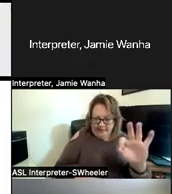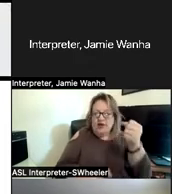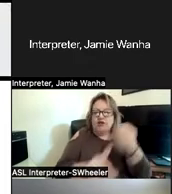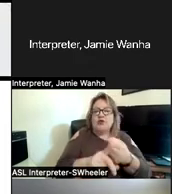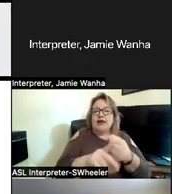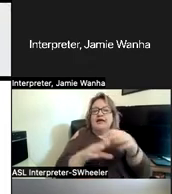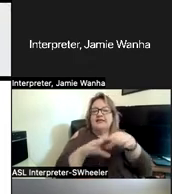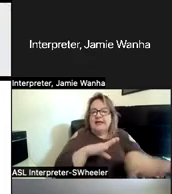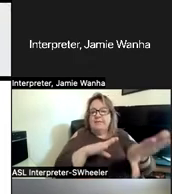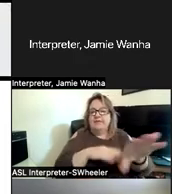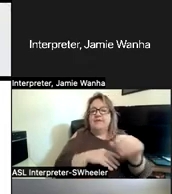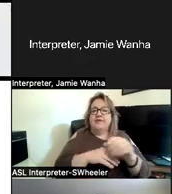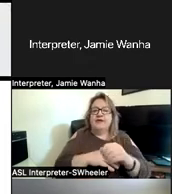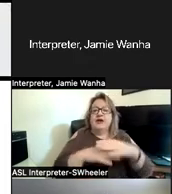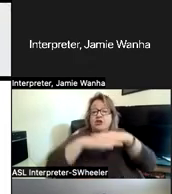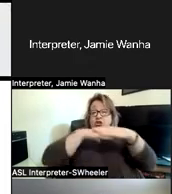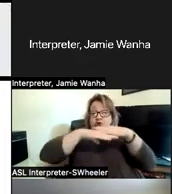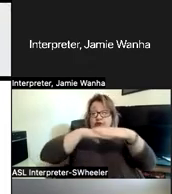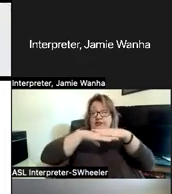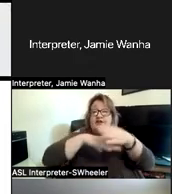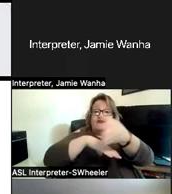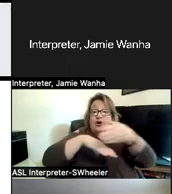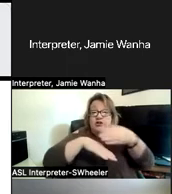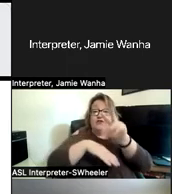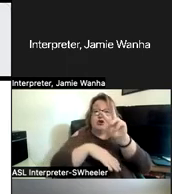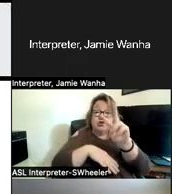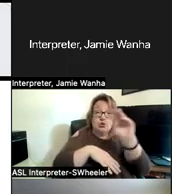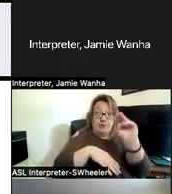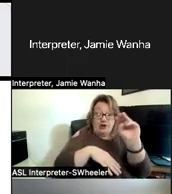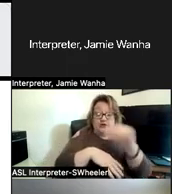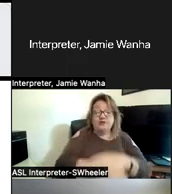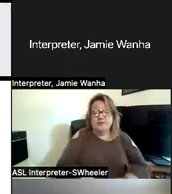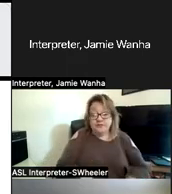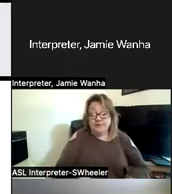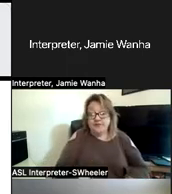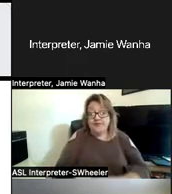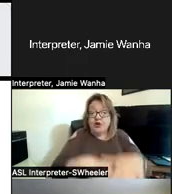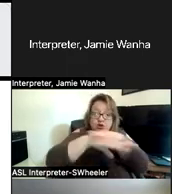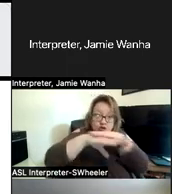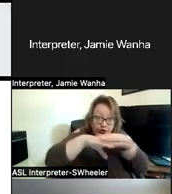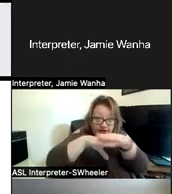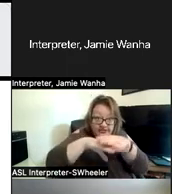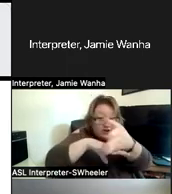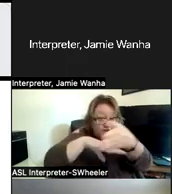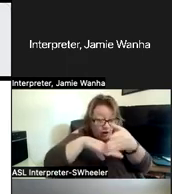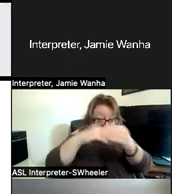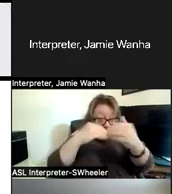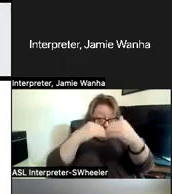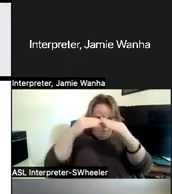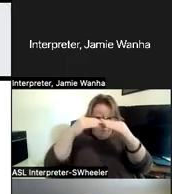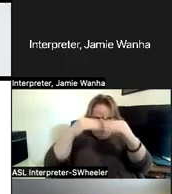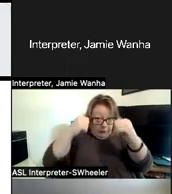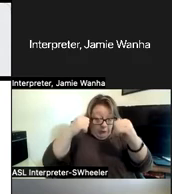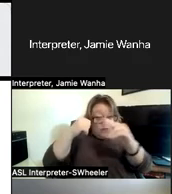fault, surface fault rupture of about 2 meters, surface fault rupture of 2 meters,